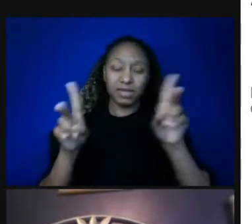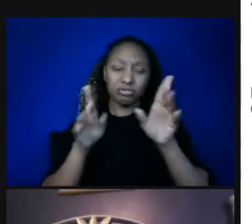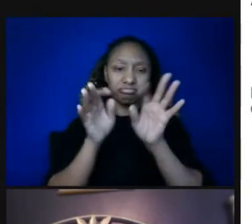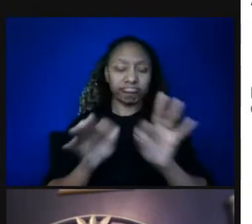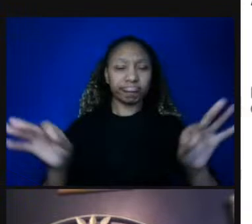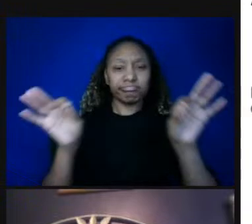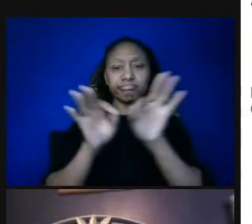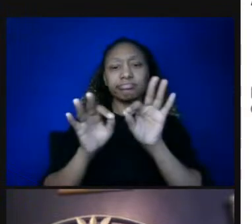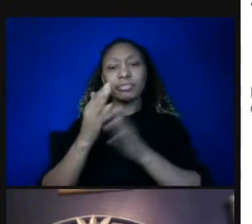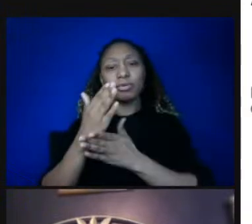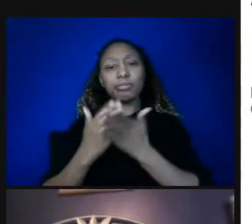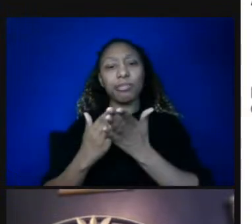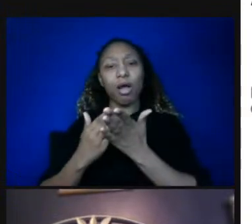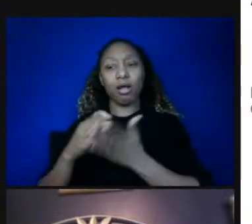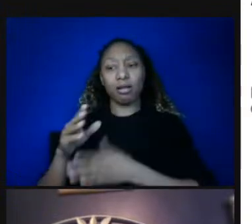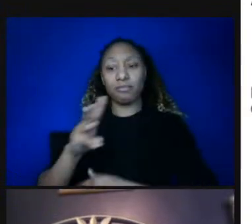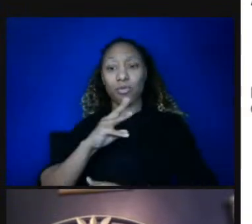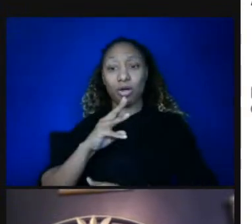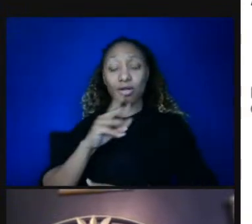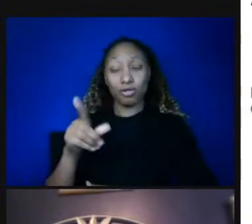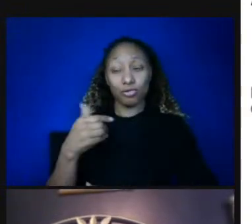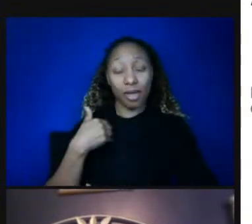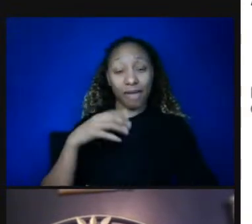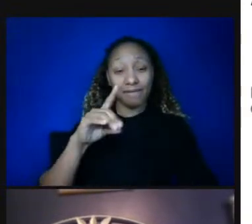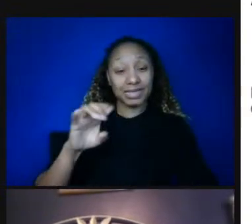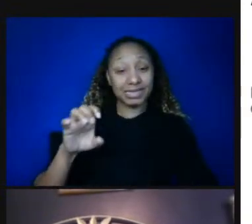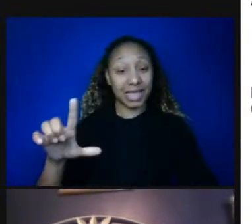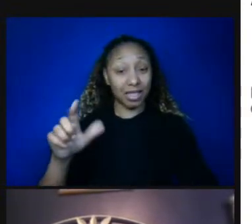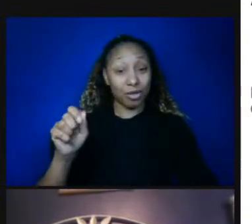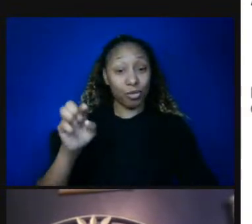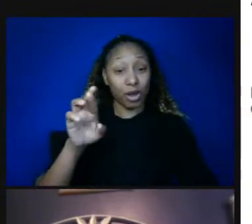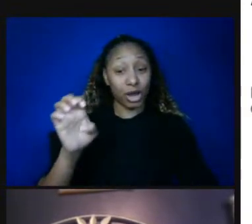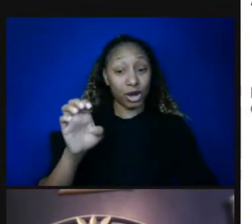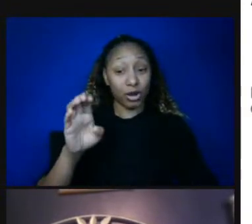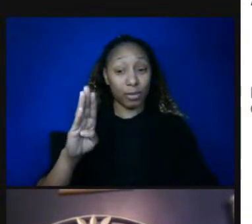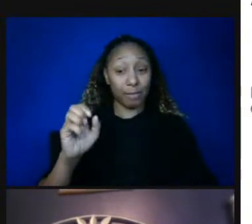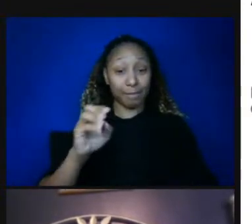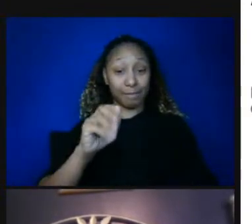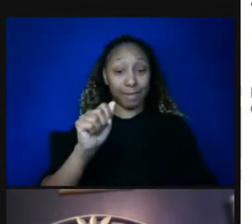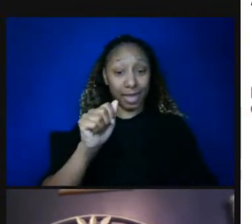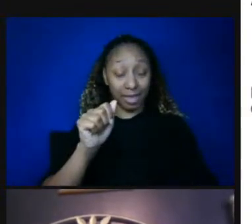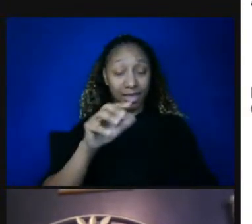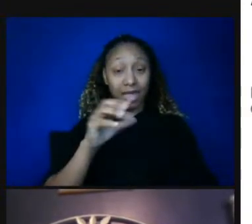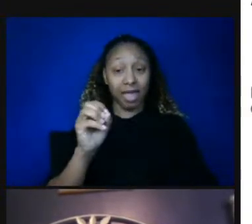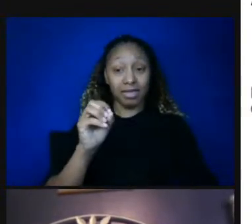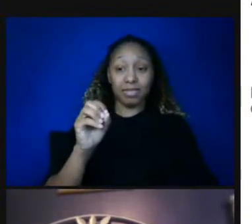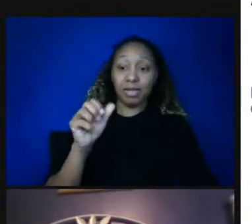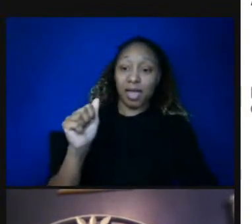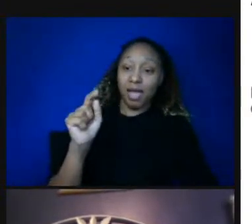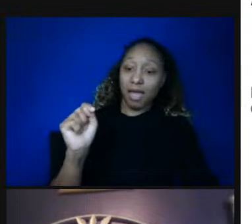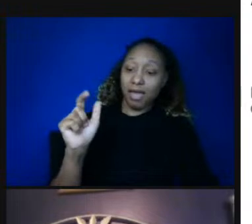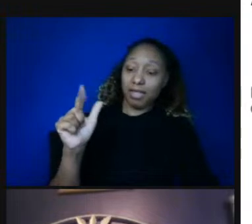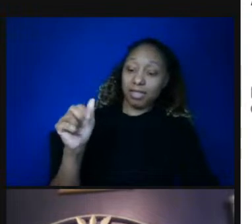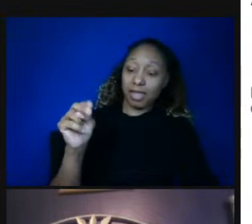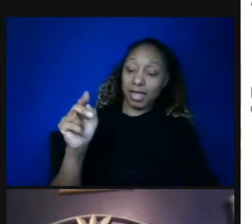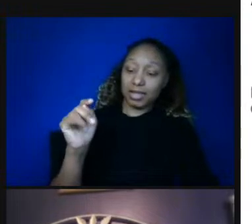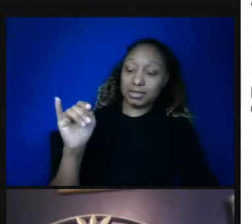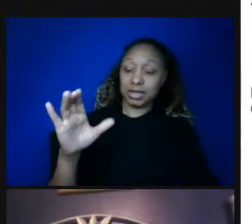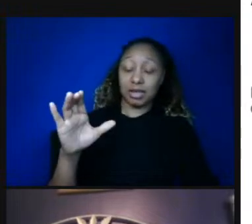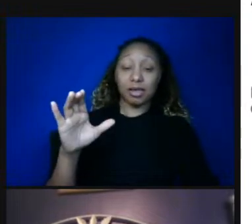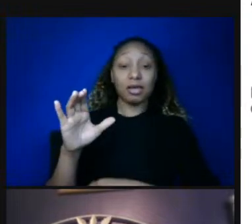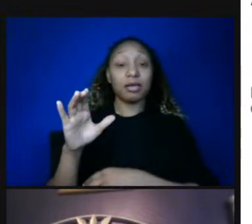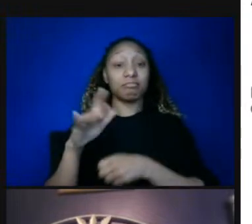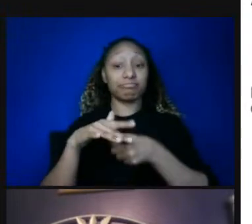northeast, you have the Delaware Bay. To the east and southeast, you have the Atlantic Ocean. And to